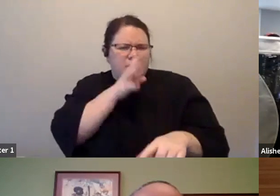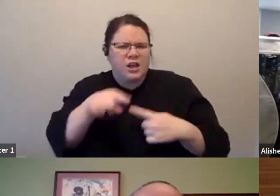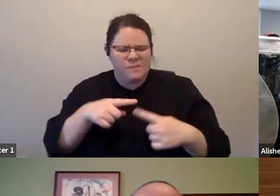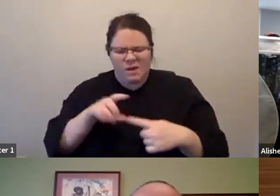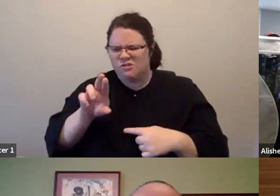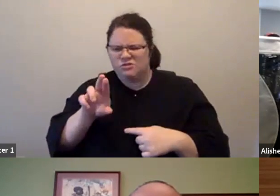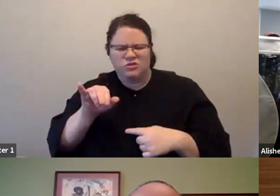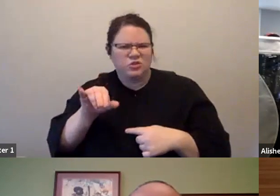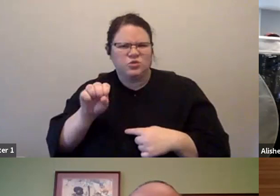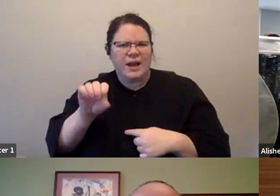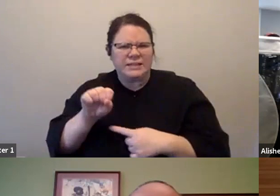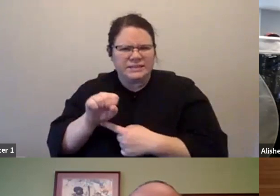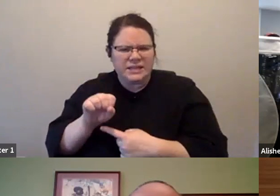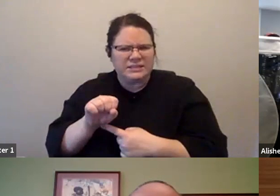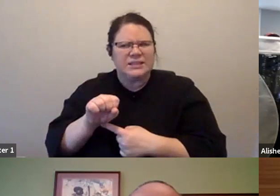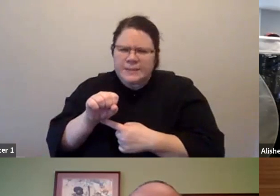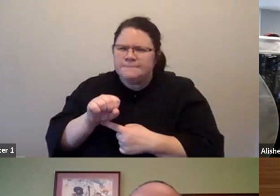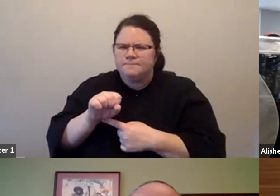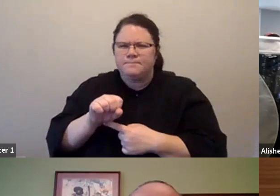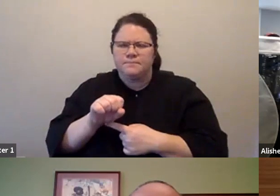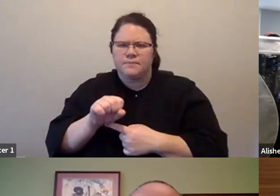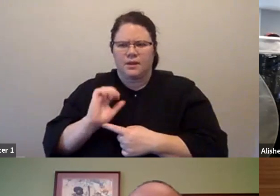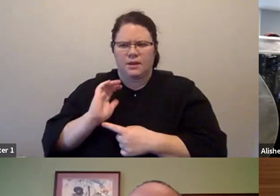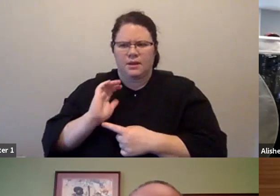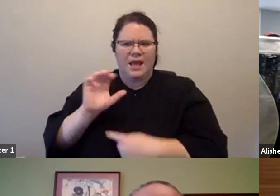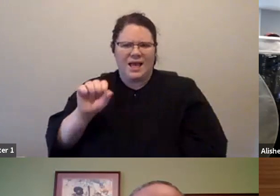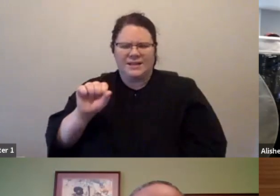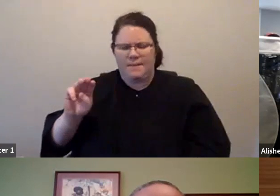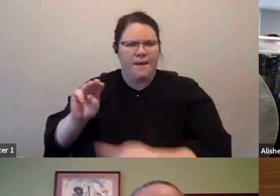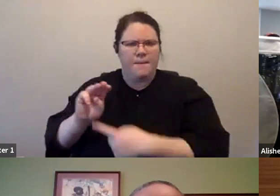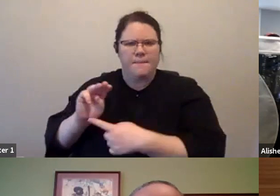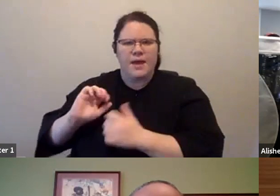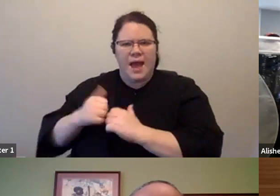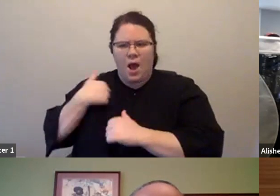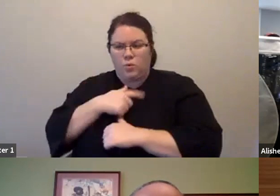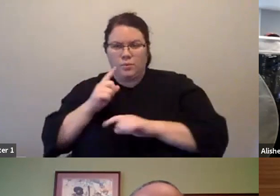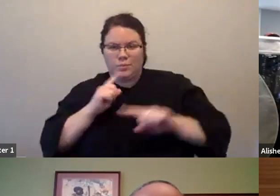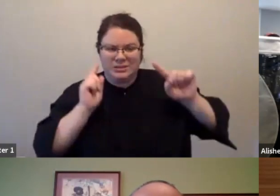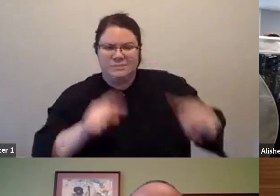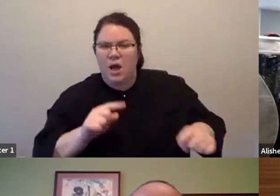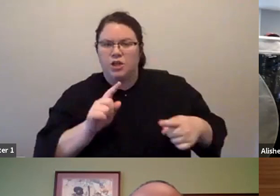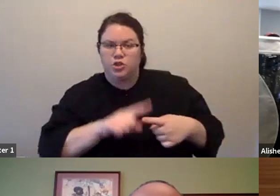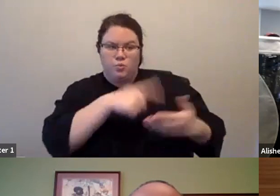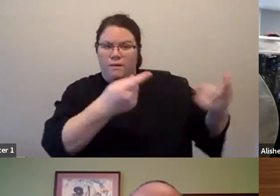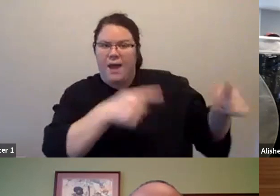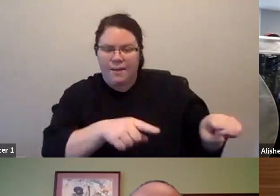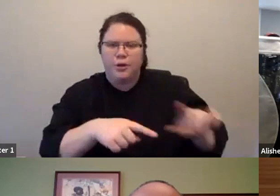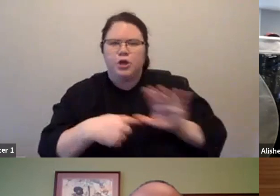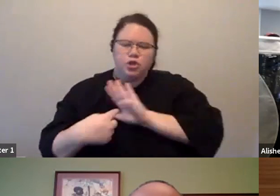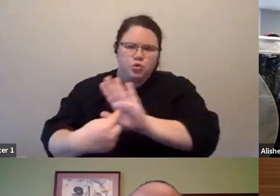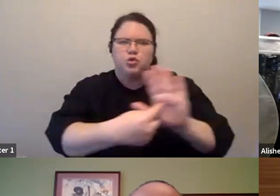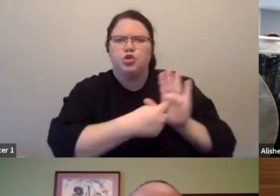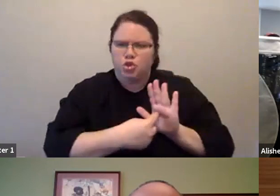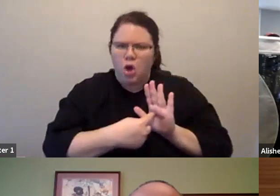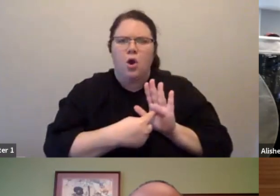really how how the organization responds to the crisis to really show the true fabric and